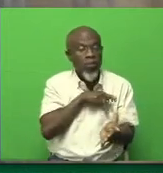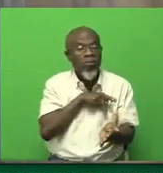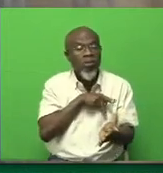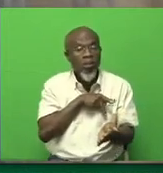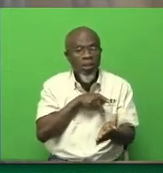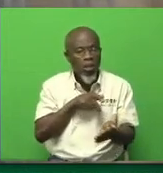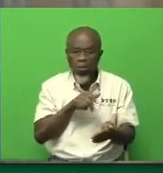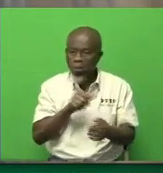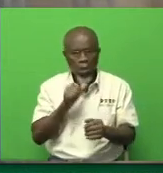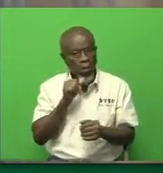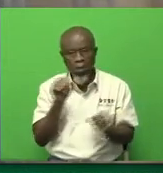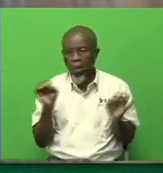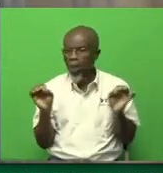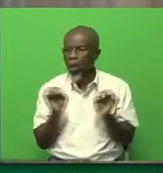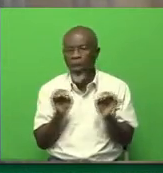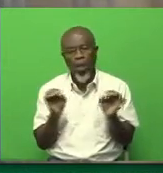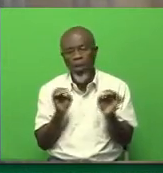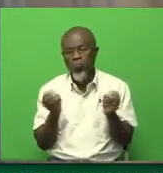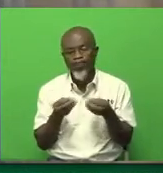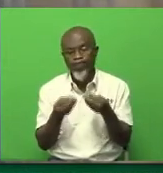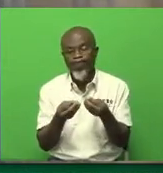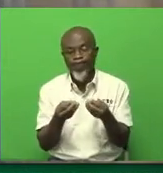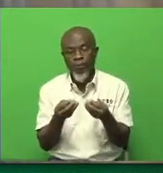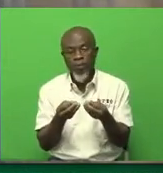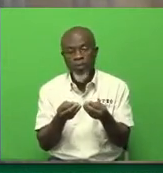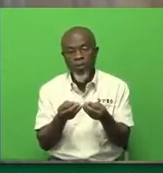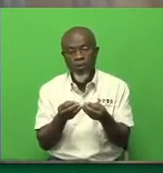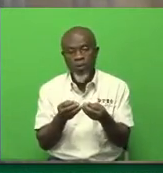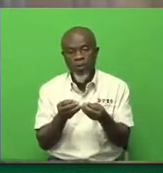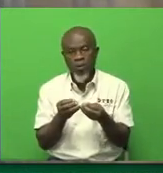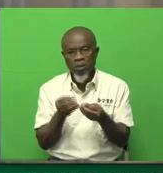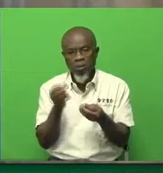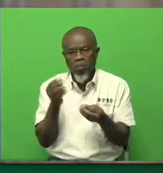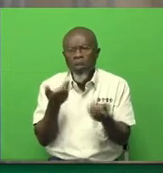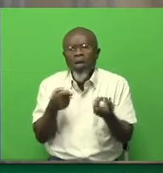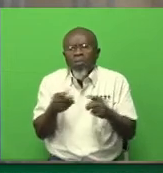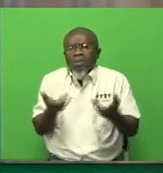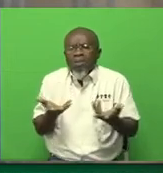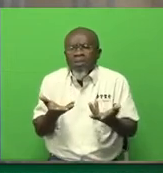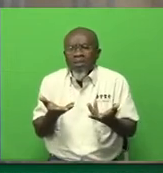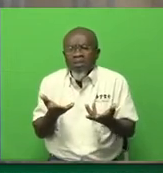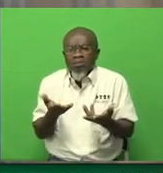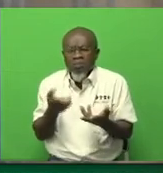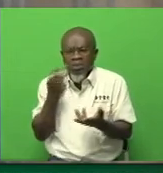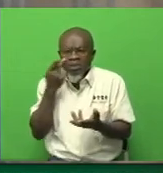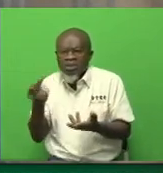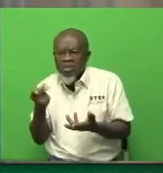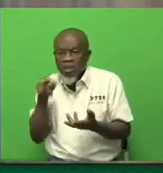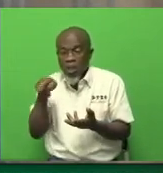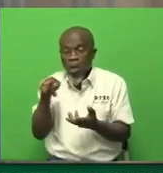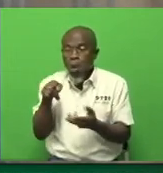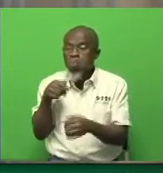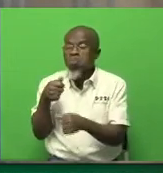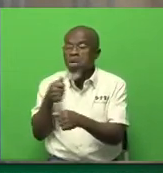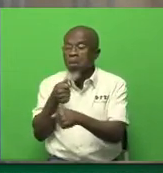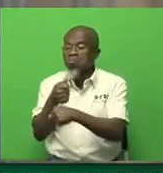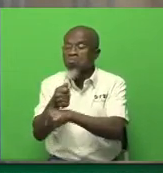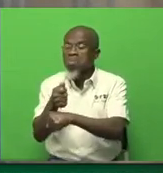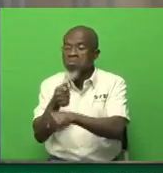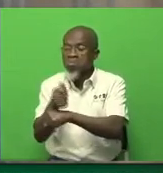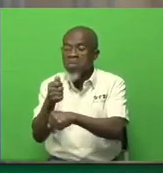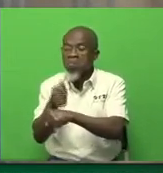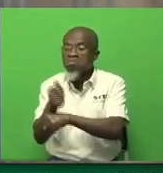because it seemed to be a body of persons who want to blame the opposition for the failure of this piece of